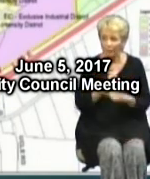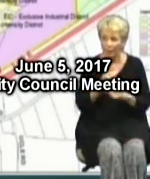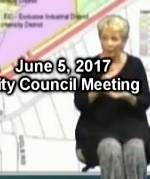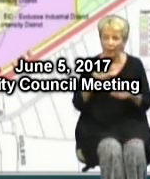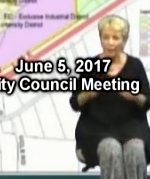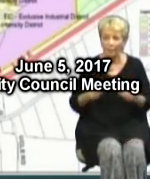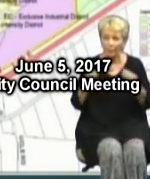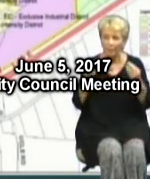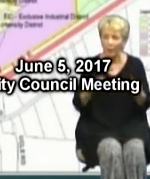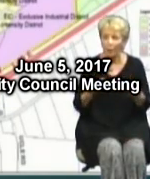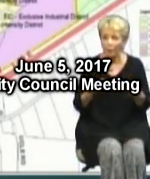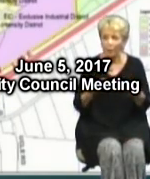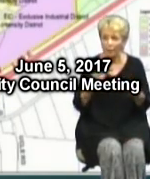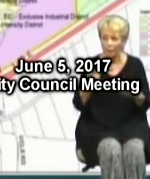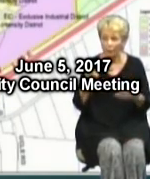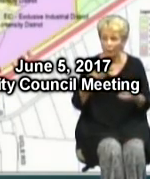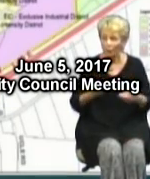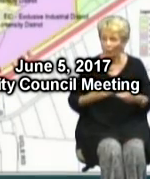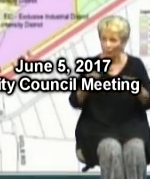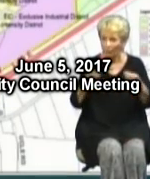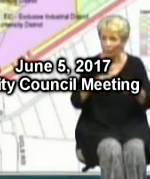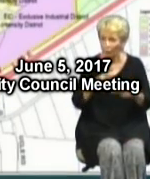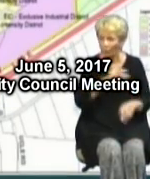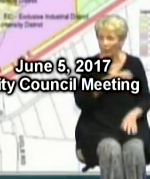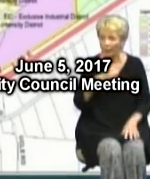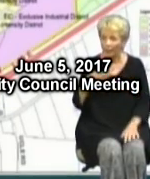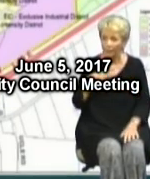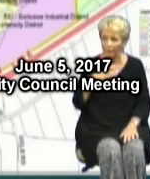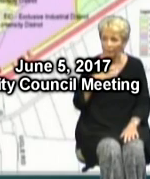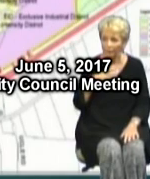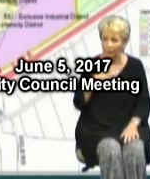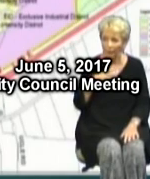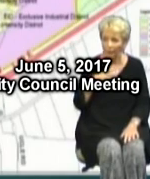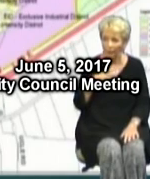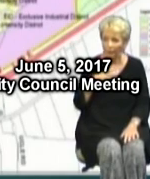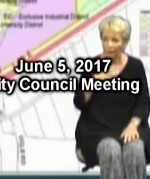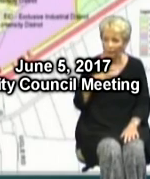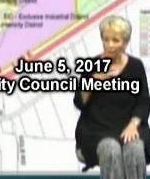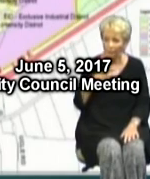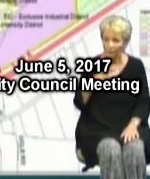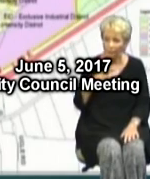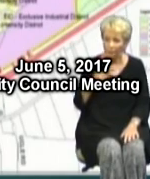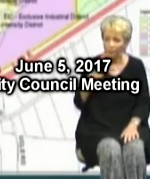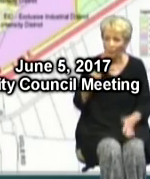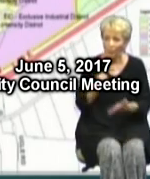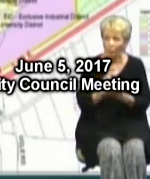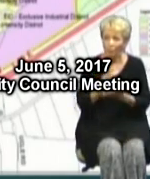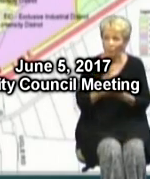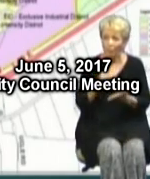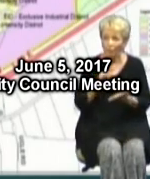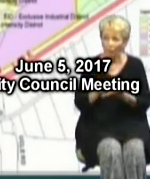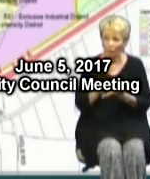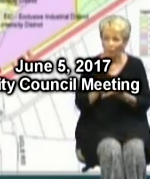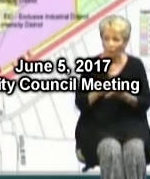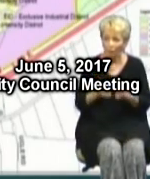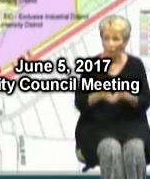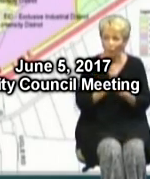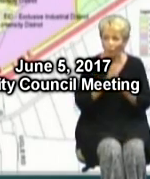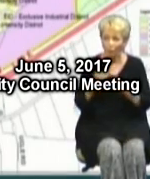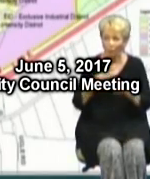motion to recommend to council, unanimous motion to recommend to council to approve this